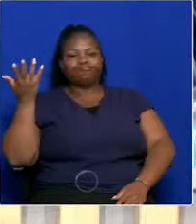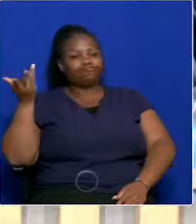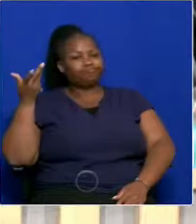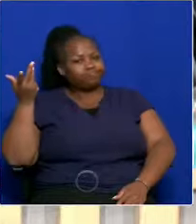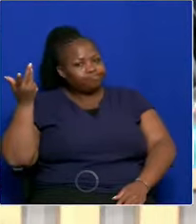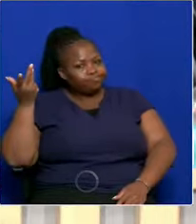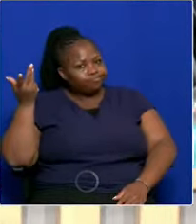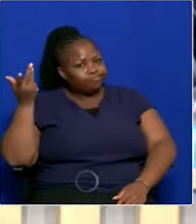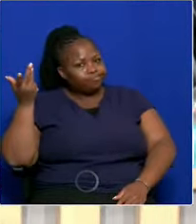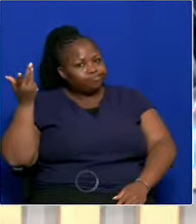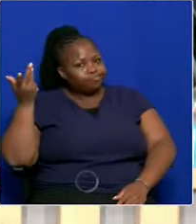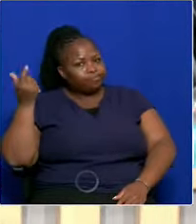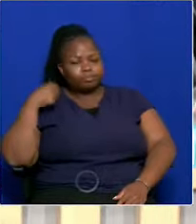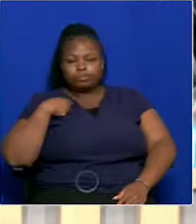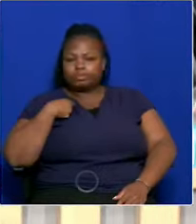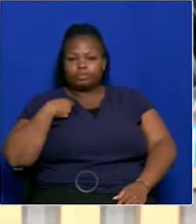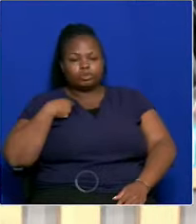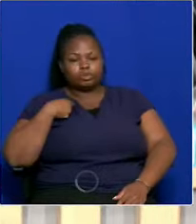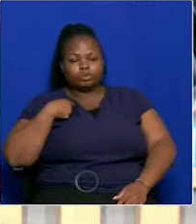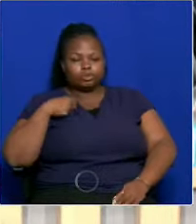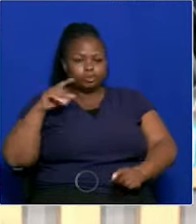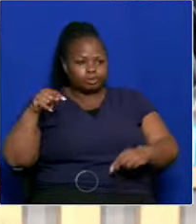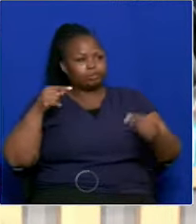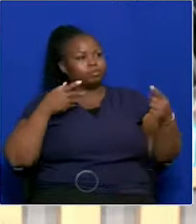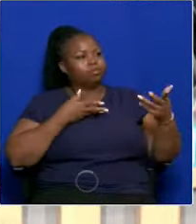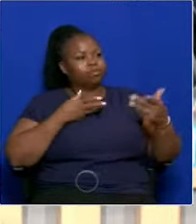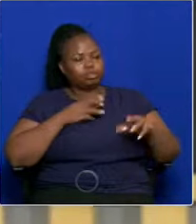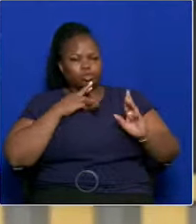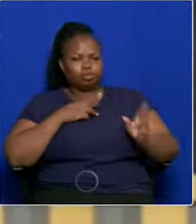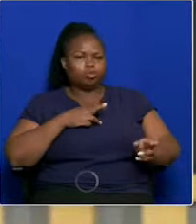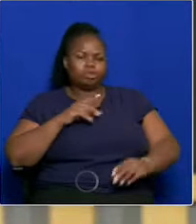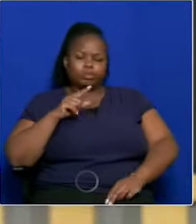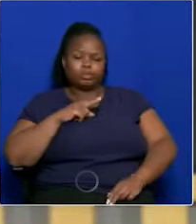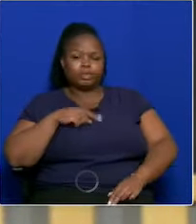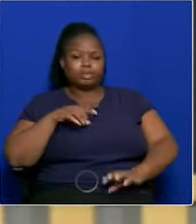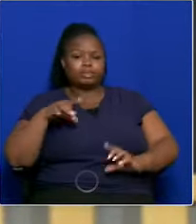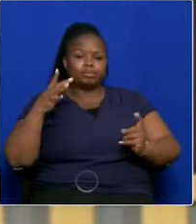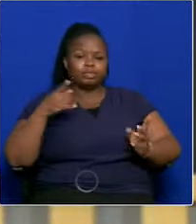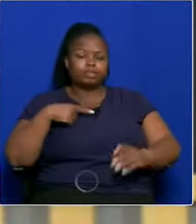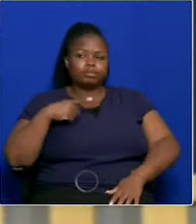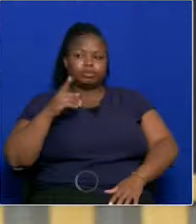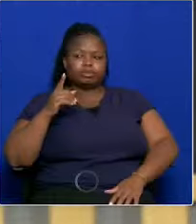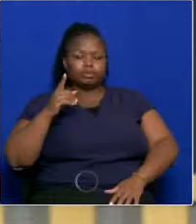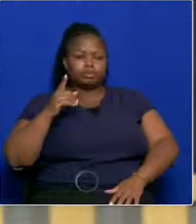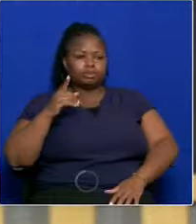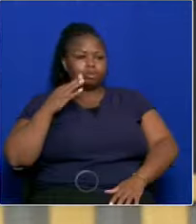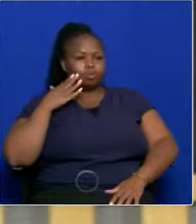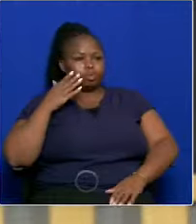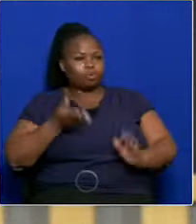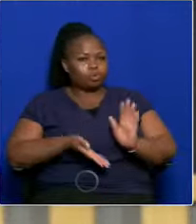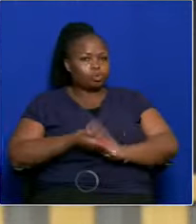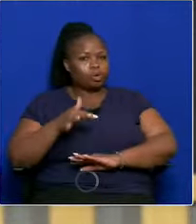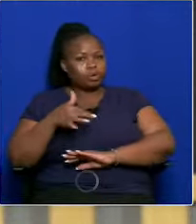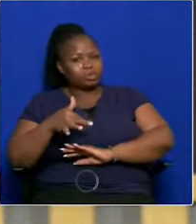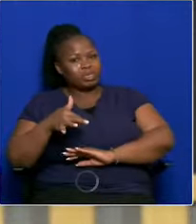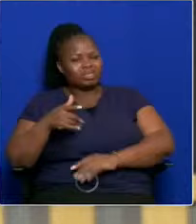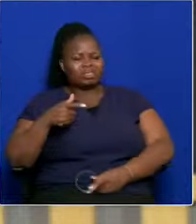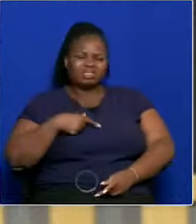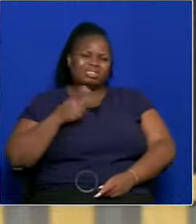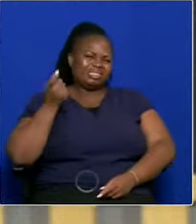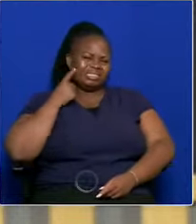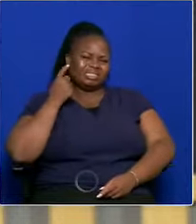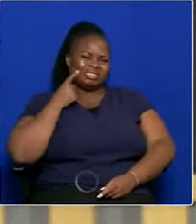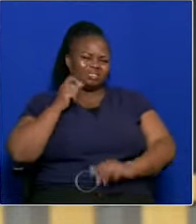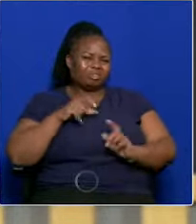any adverse on them reporting, because sometimes when you go out, you are allowing yourself to be exposed out